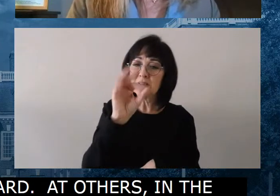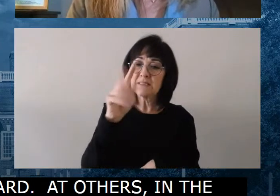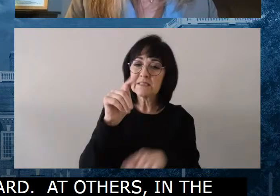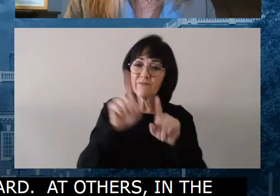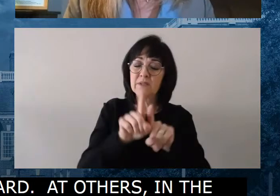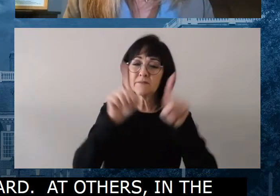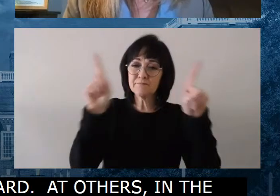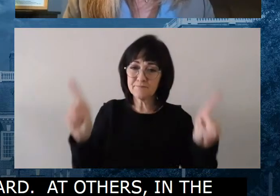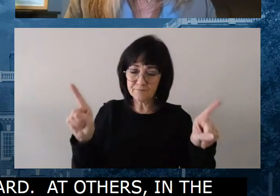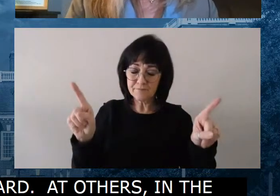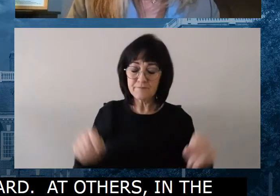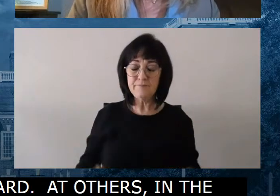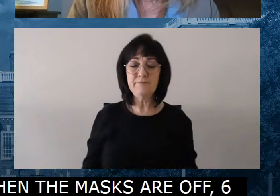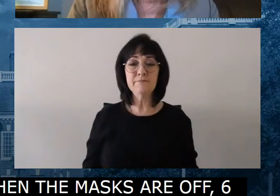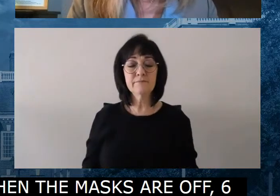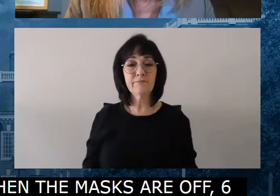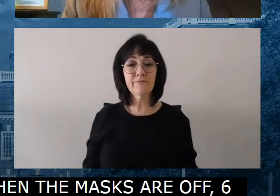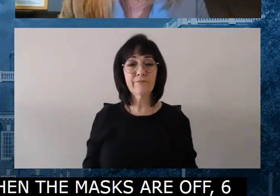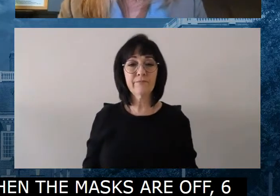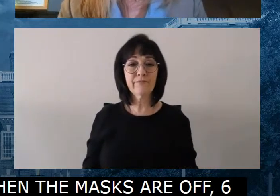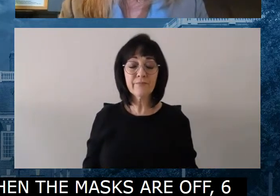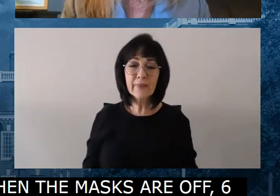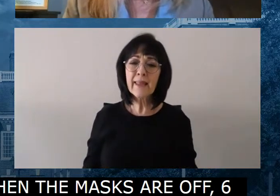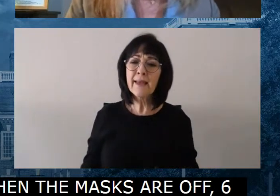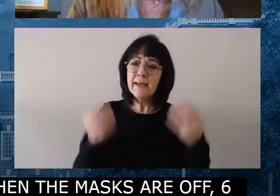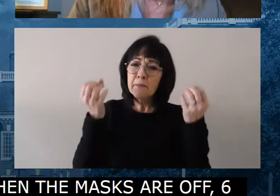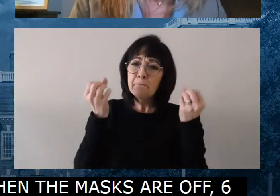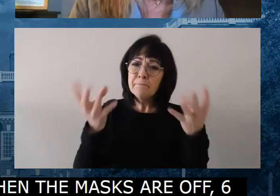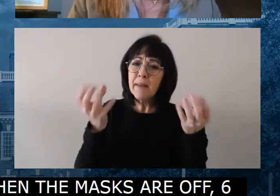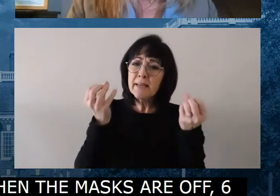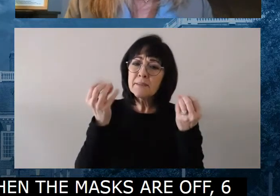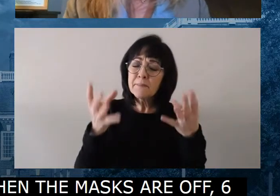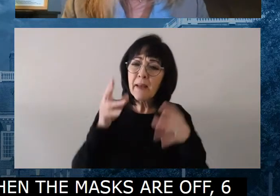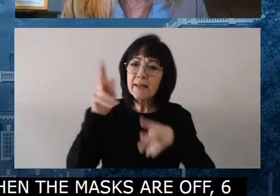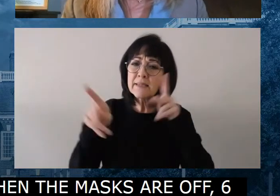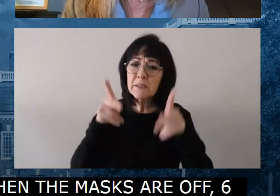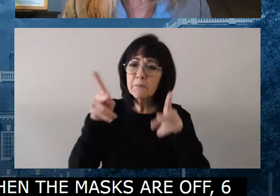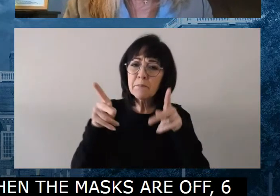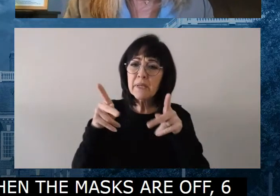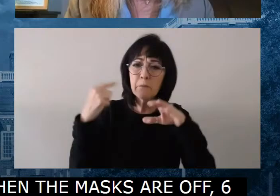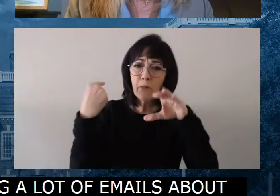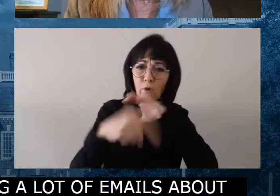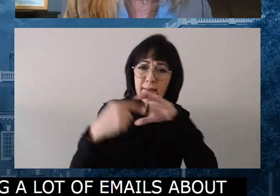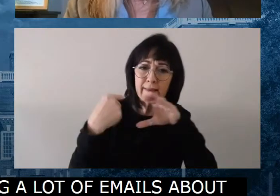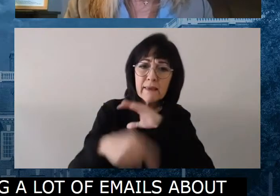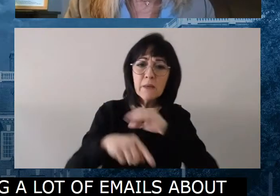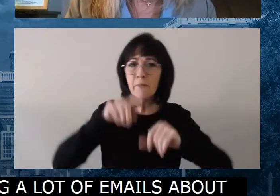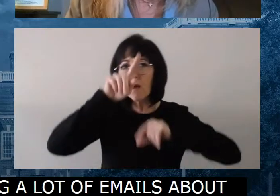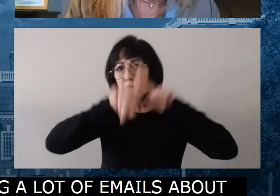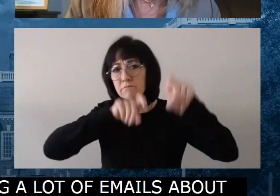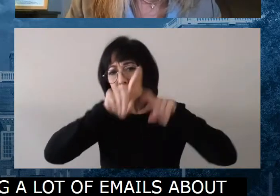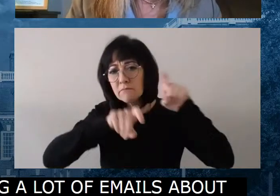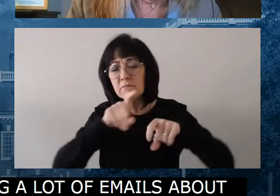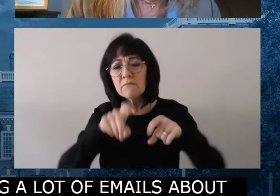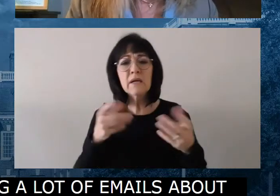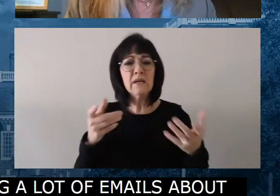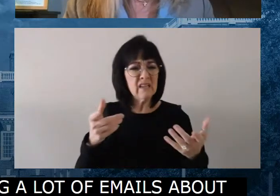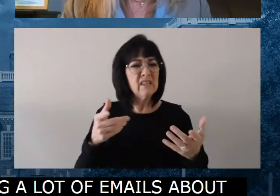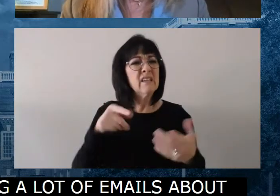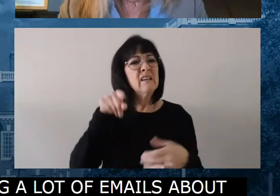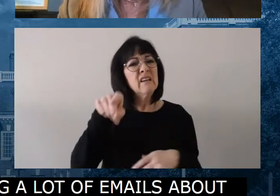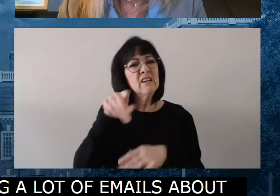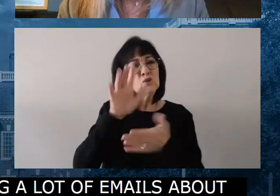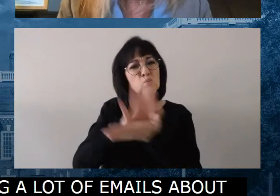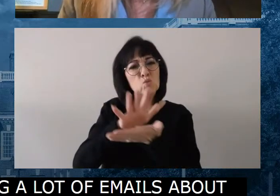on that as well. Getting a lot of emails from people asking why can we still only put 23 students